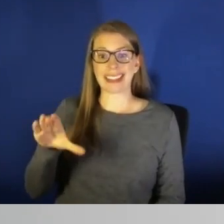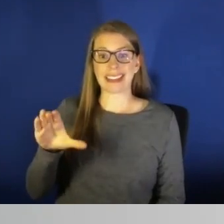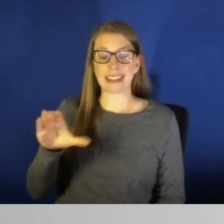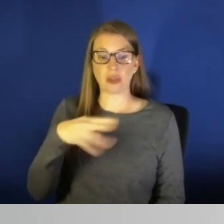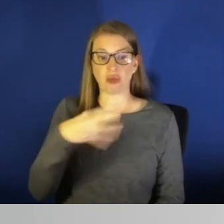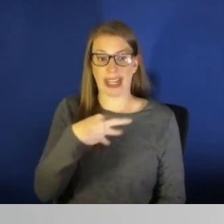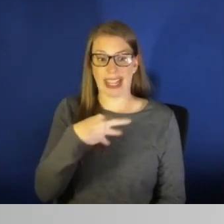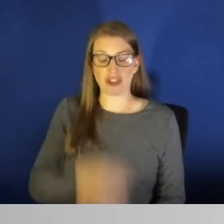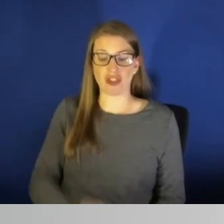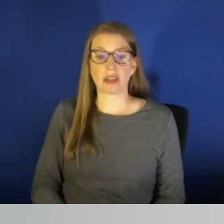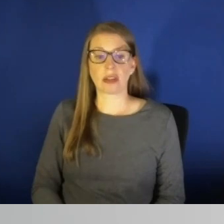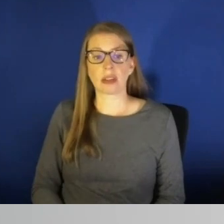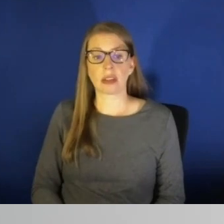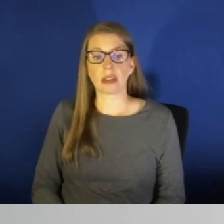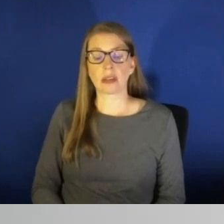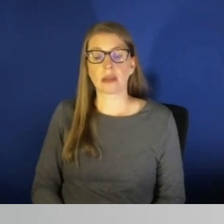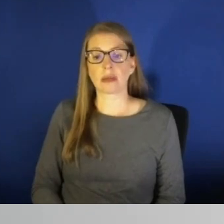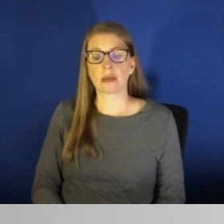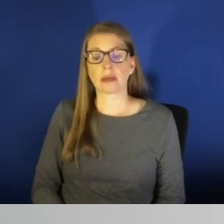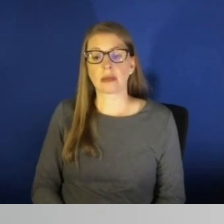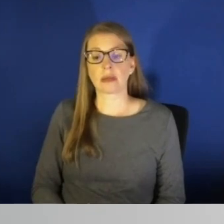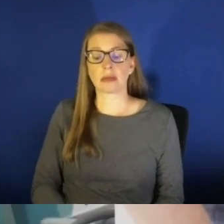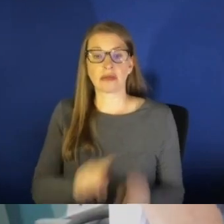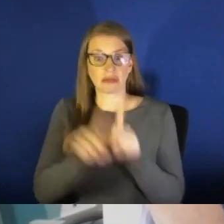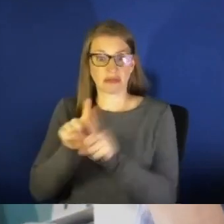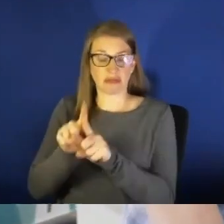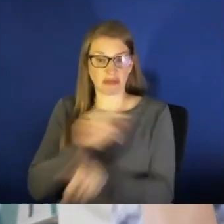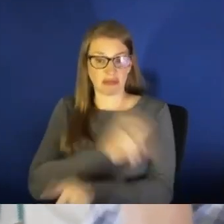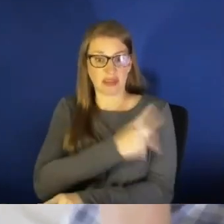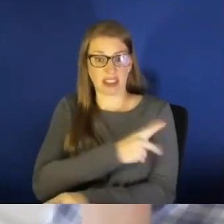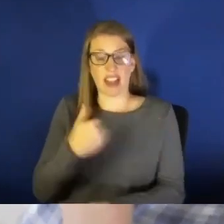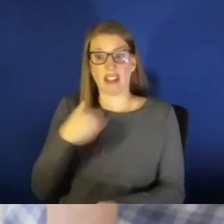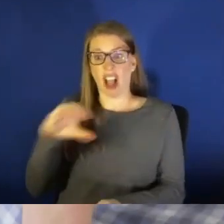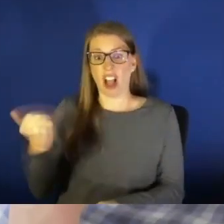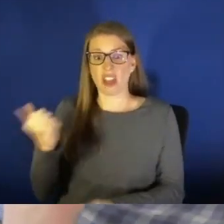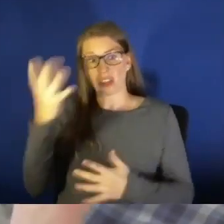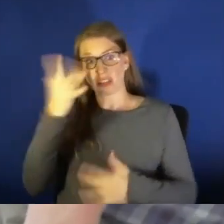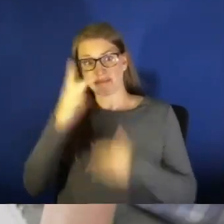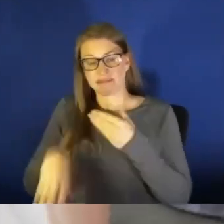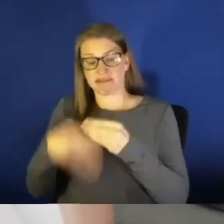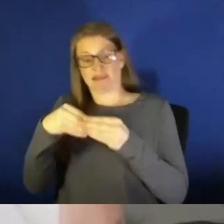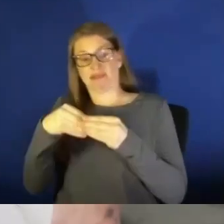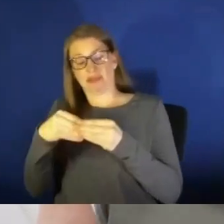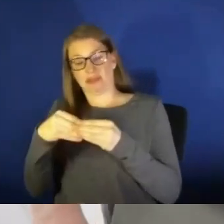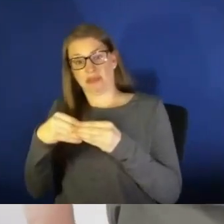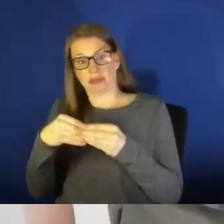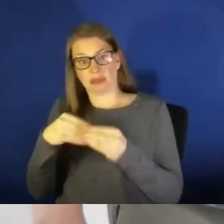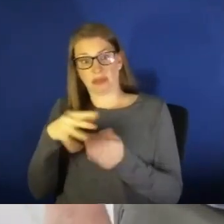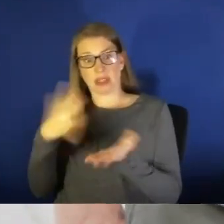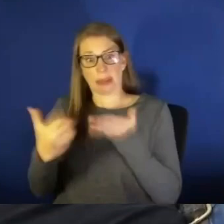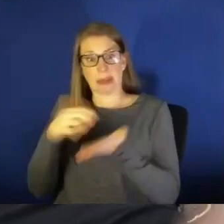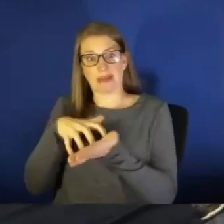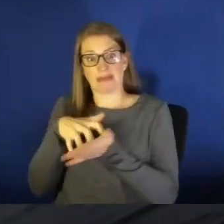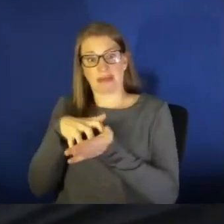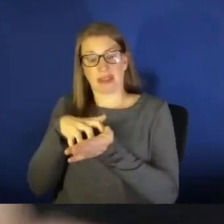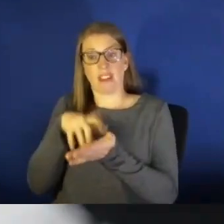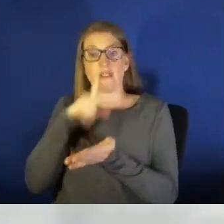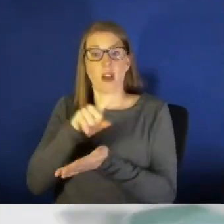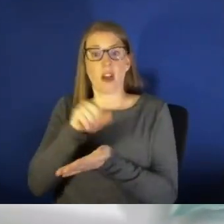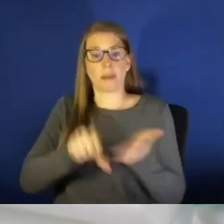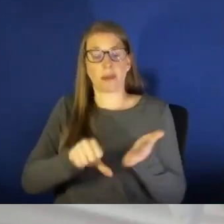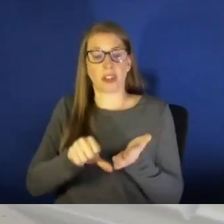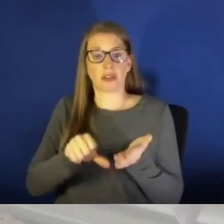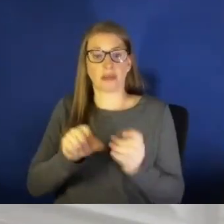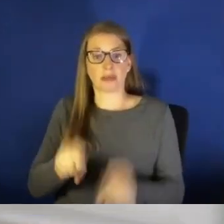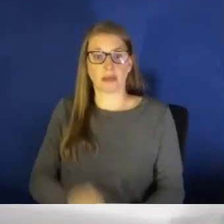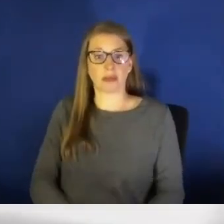with even patients who have other comorbidities that may make them too frail for an operation. So Stephanie, tell me